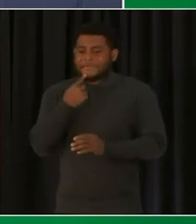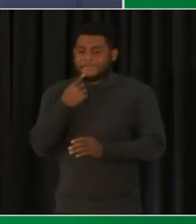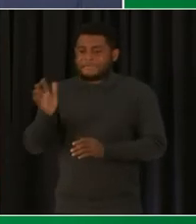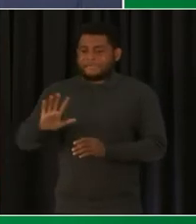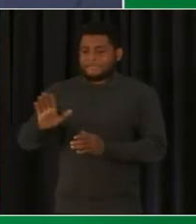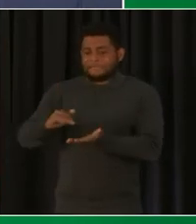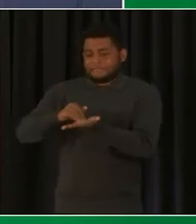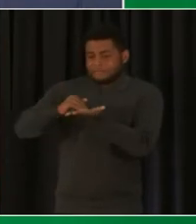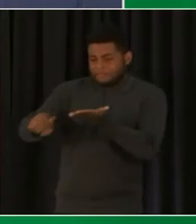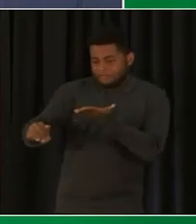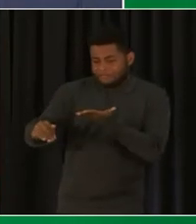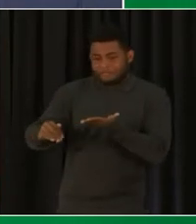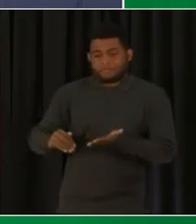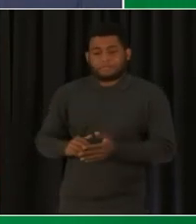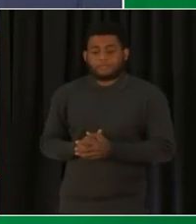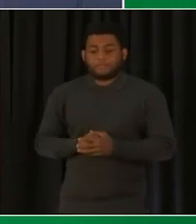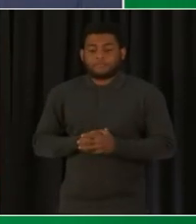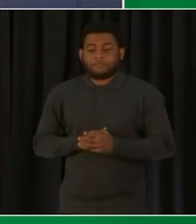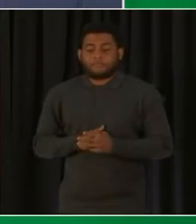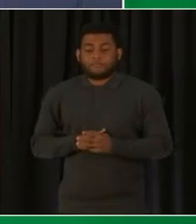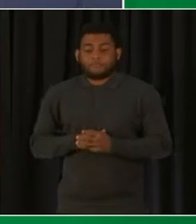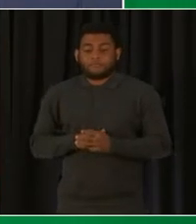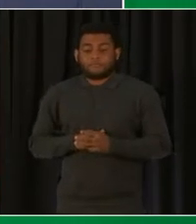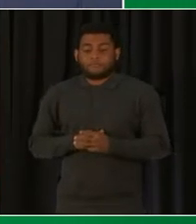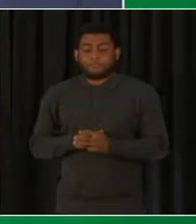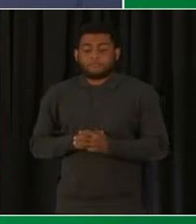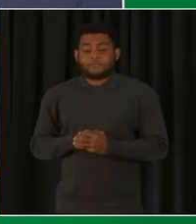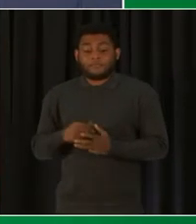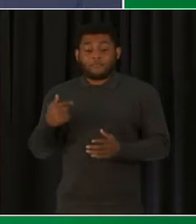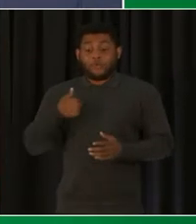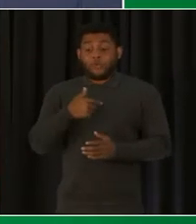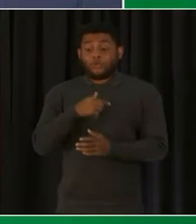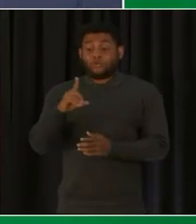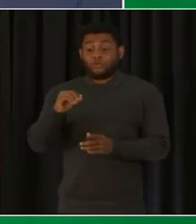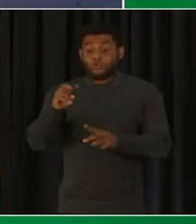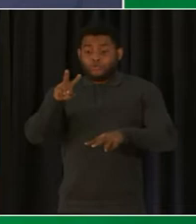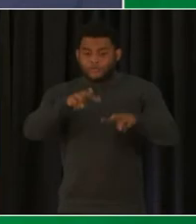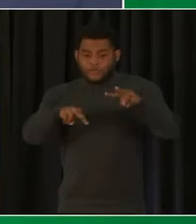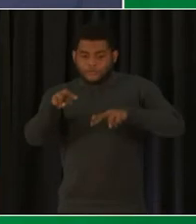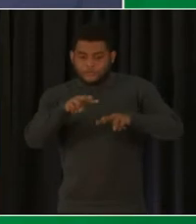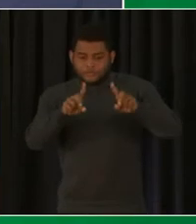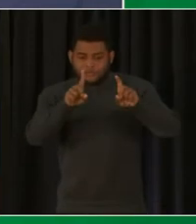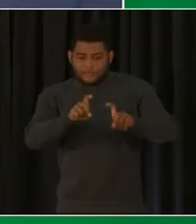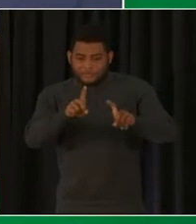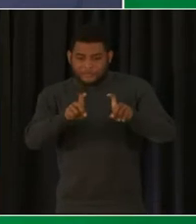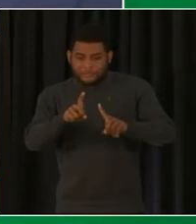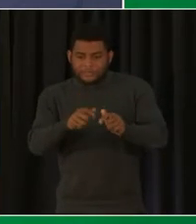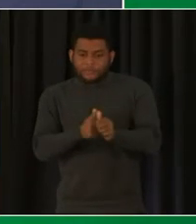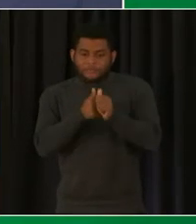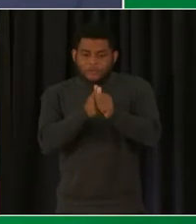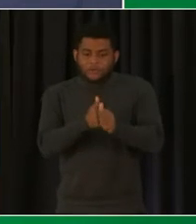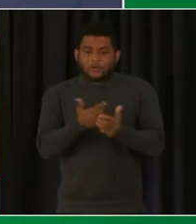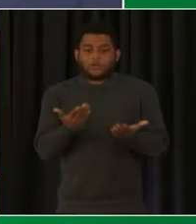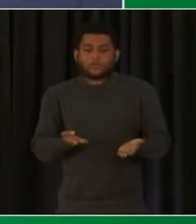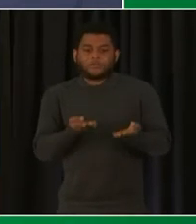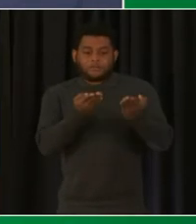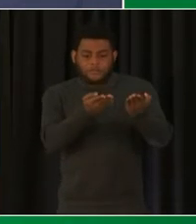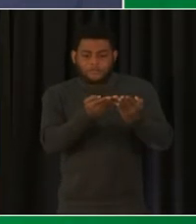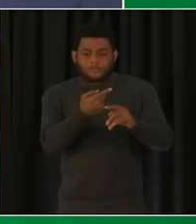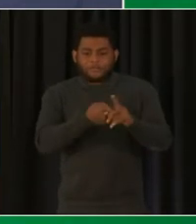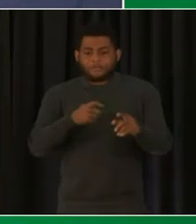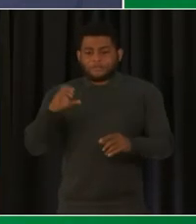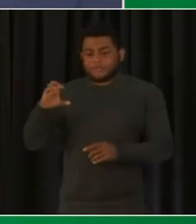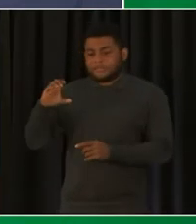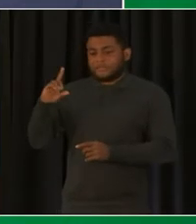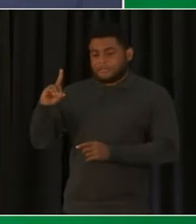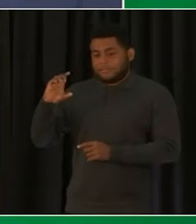are doing surveillance testing, and our surveillance testing model is in alignment with the recommendations from